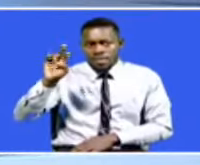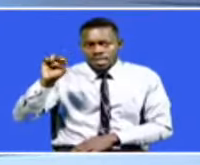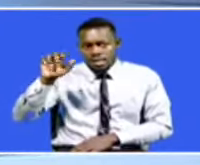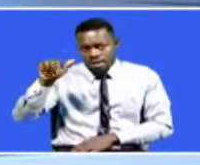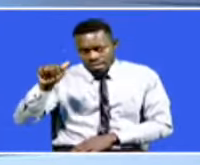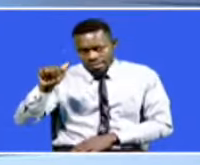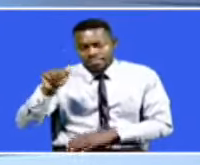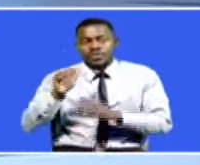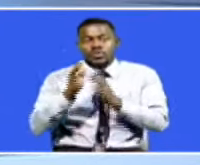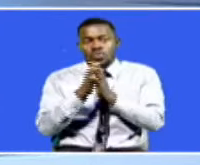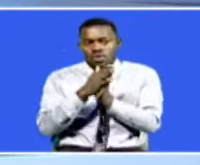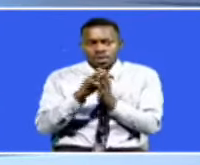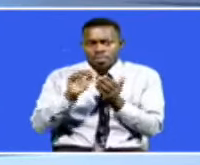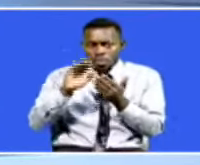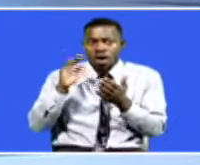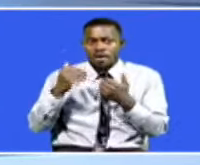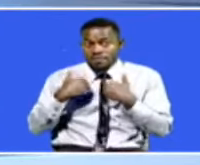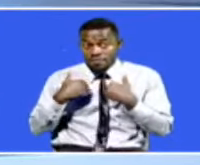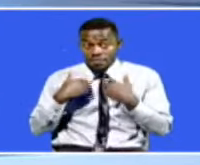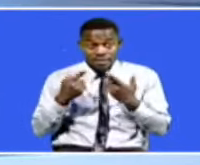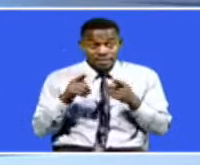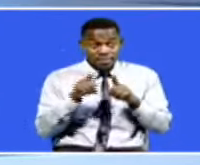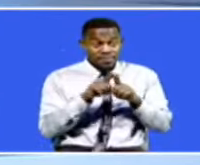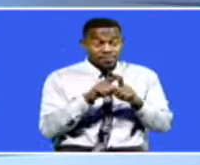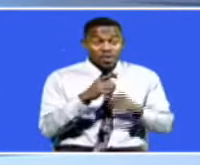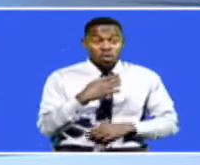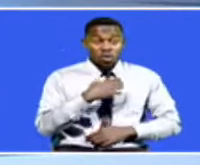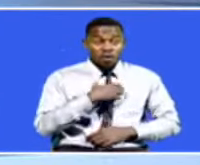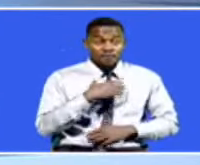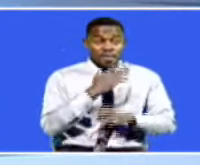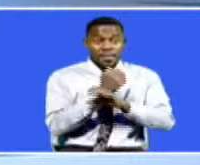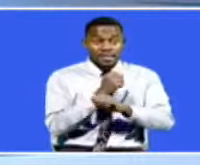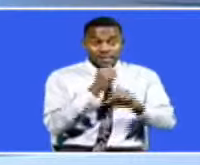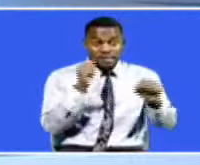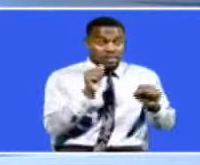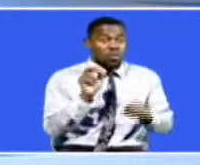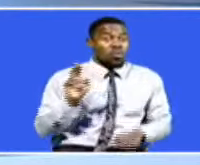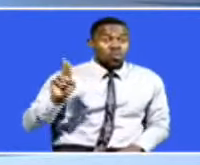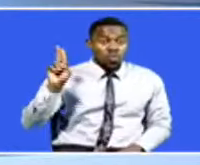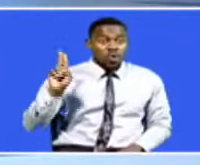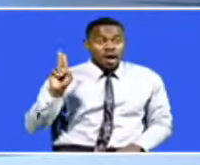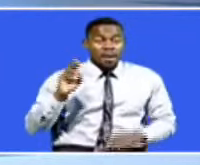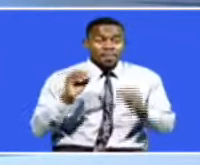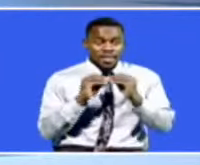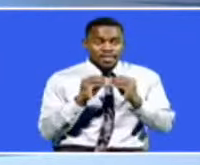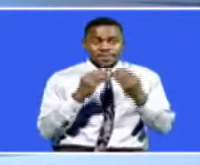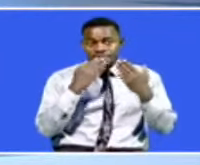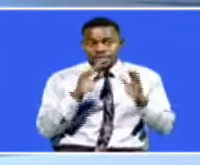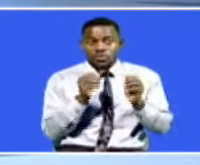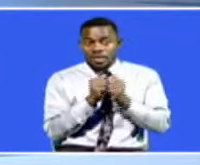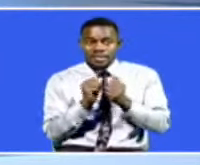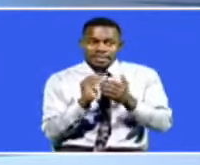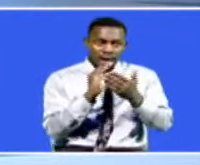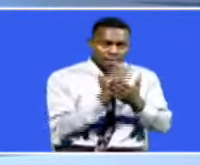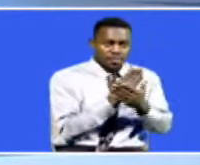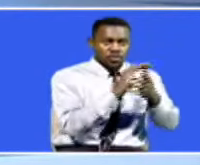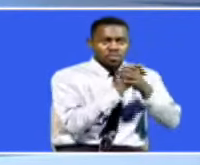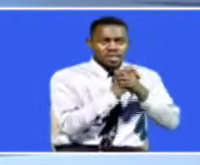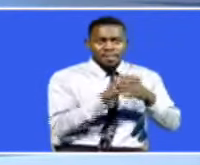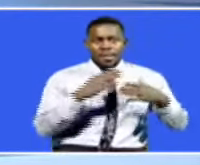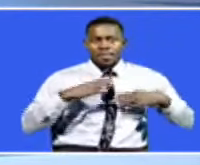after the party leader, former President Uhuru Kenyatta, held a night meeting with some former Jubilee members of parliament in Mount